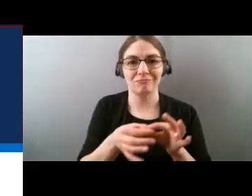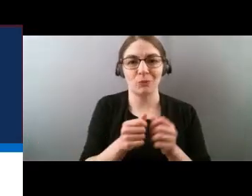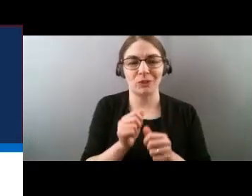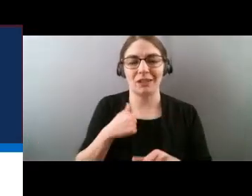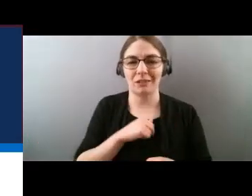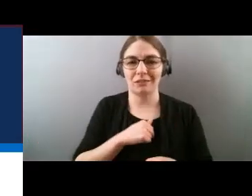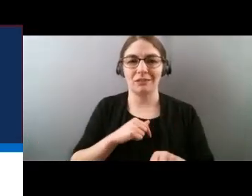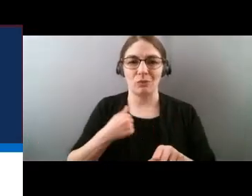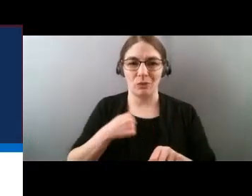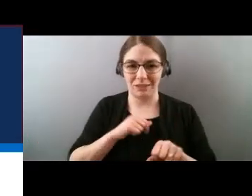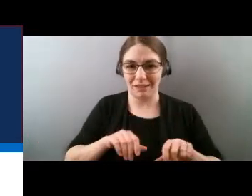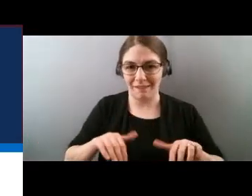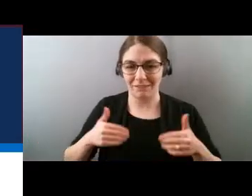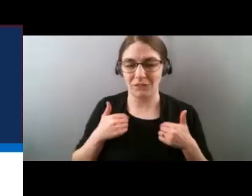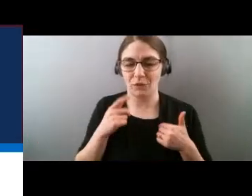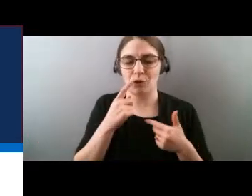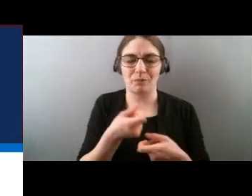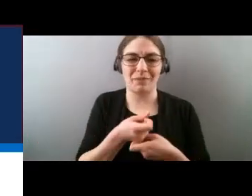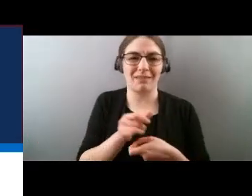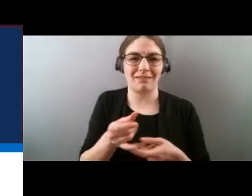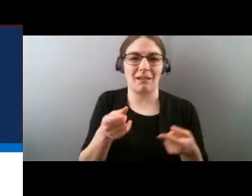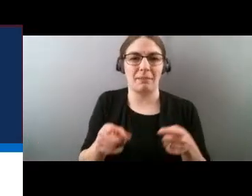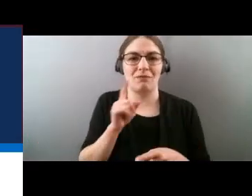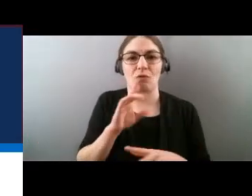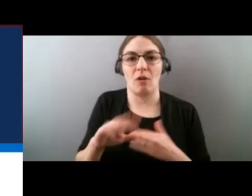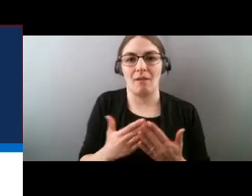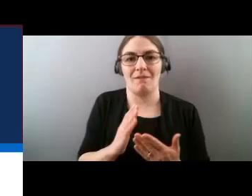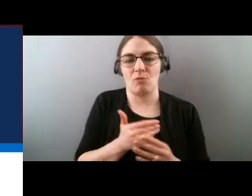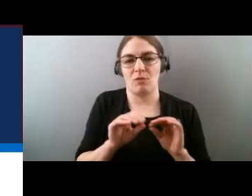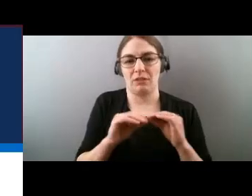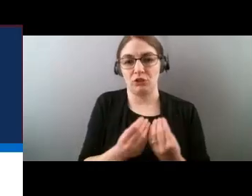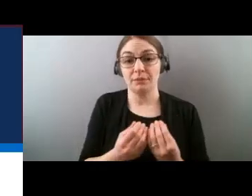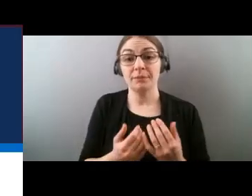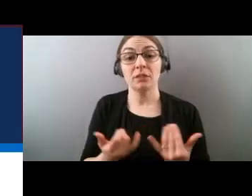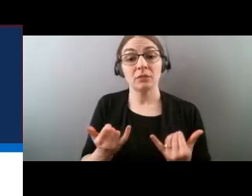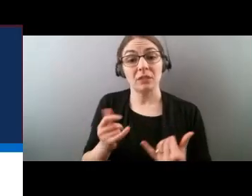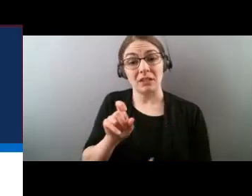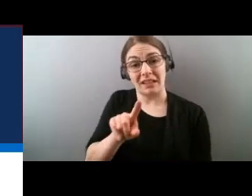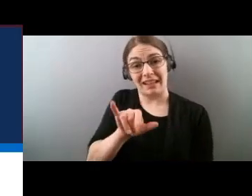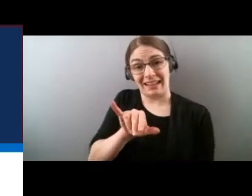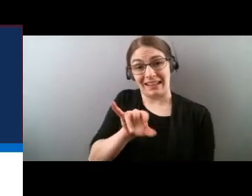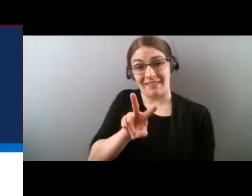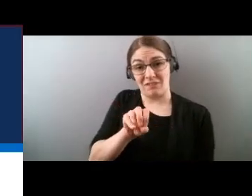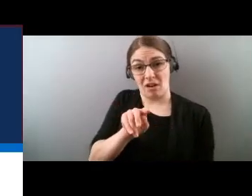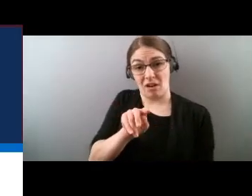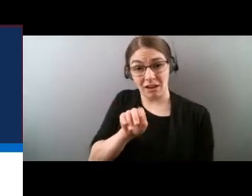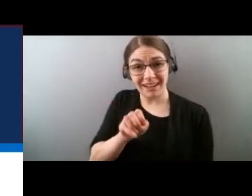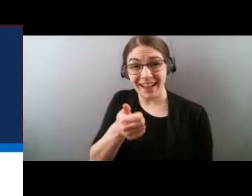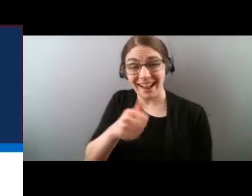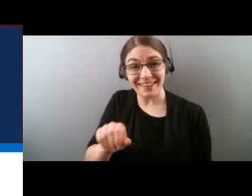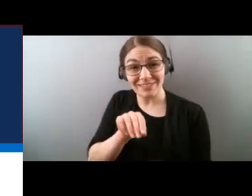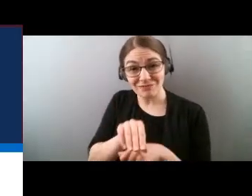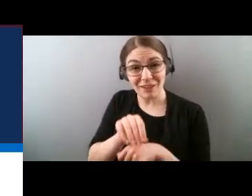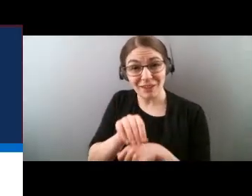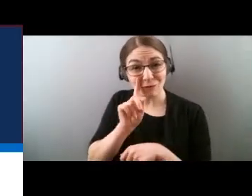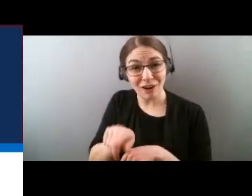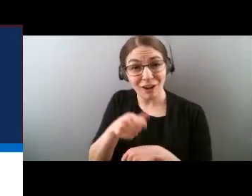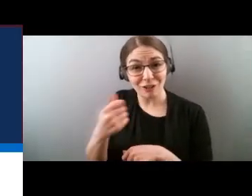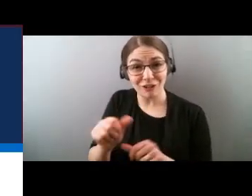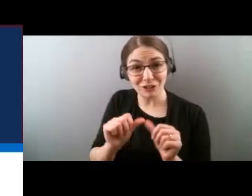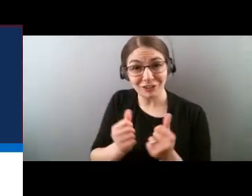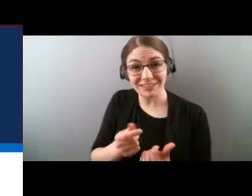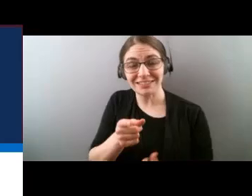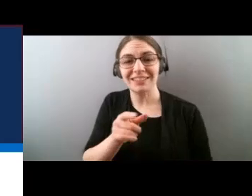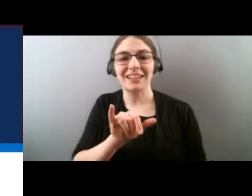this happen. But Yvonne, yeah, do you want to provide any good advice for other agencies? Oh